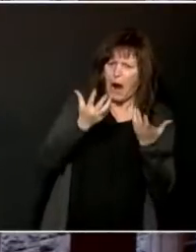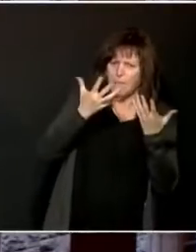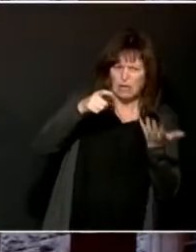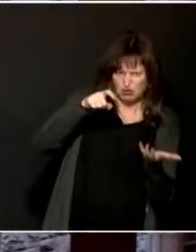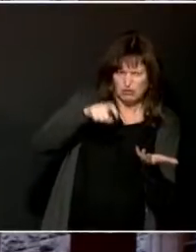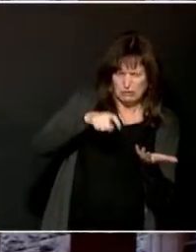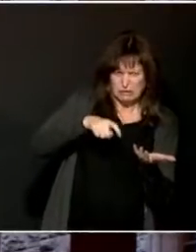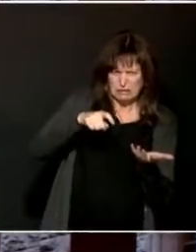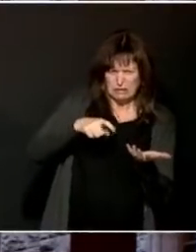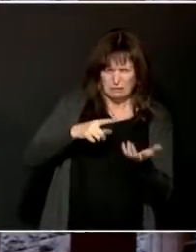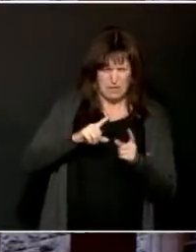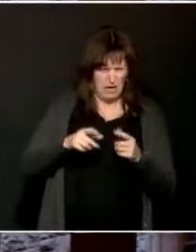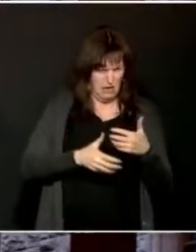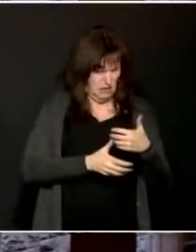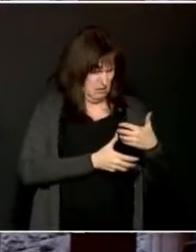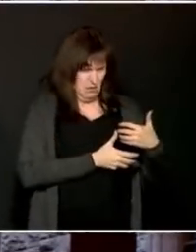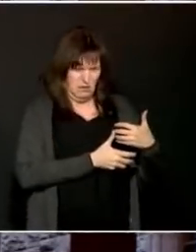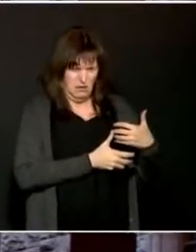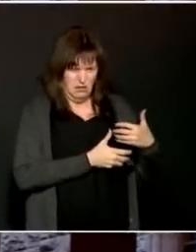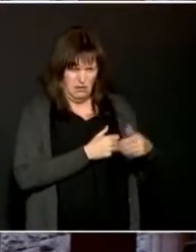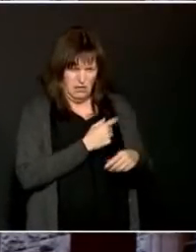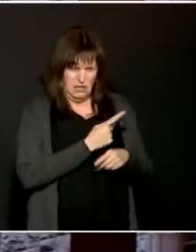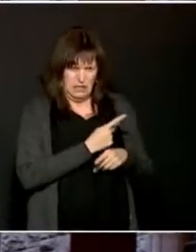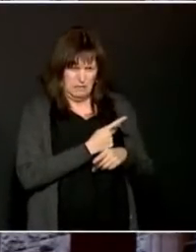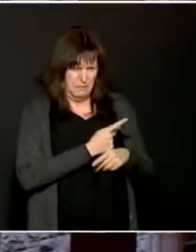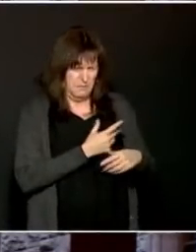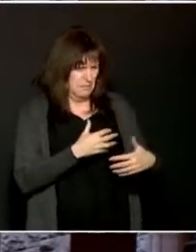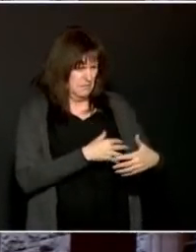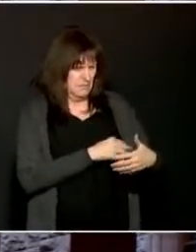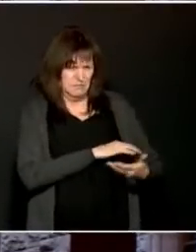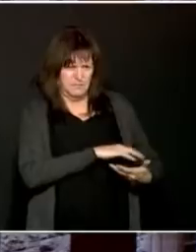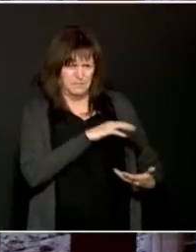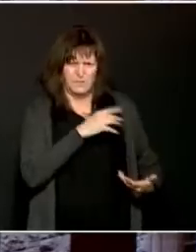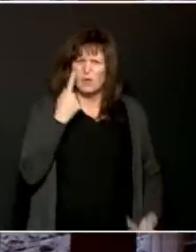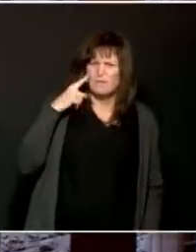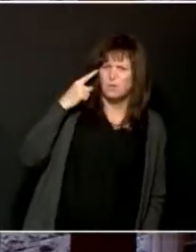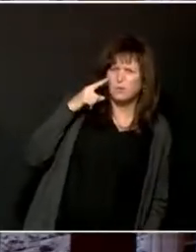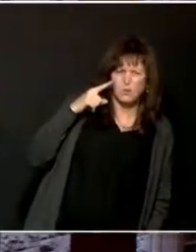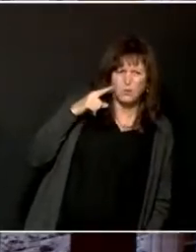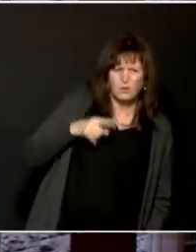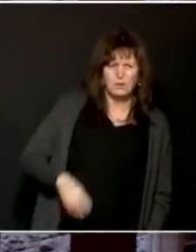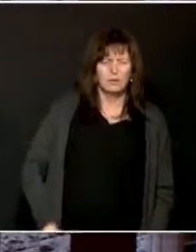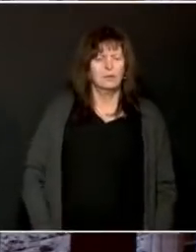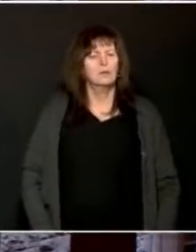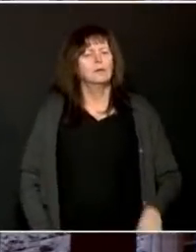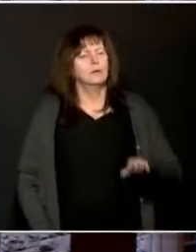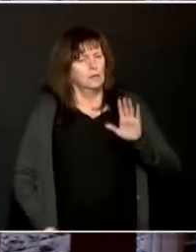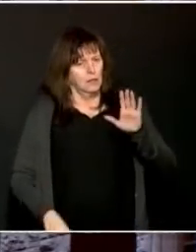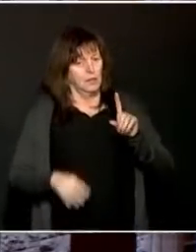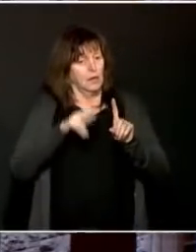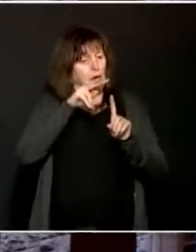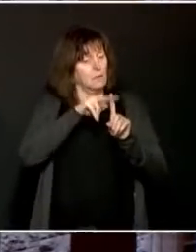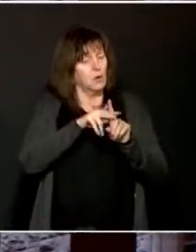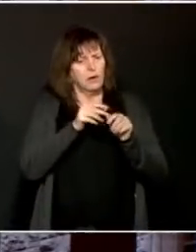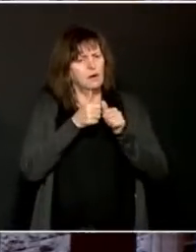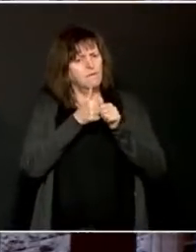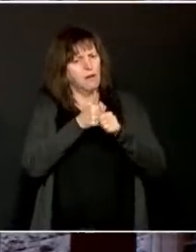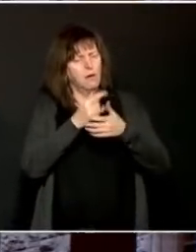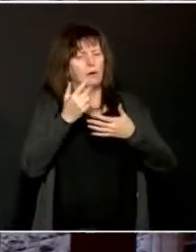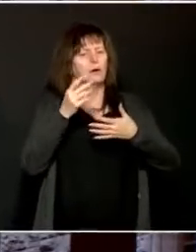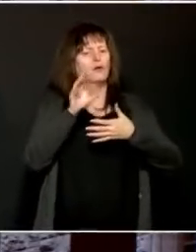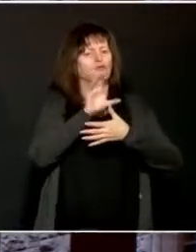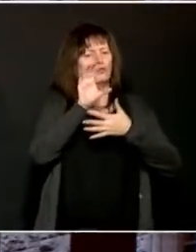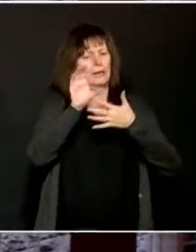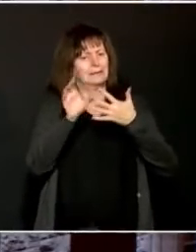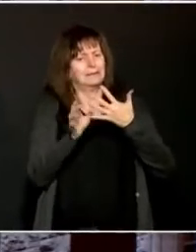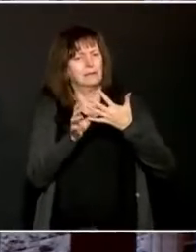our appointments are based on categories, and we try to project when we will have that available on our known